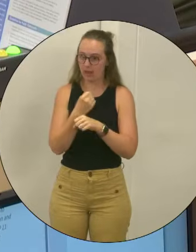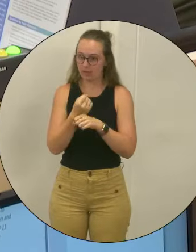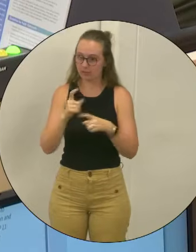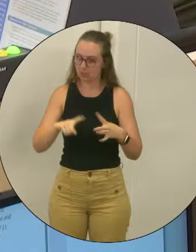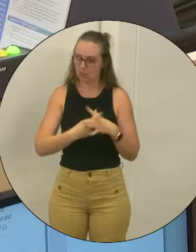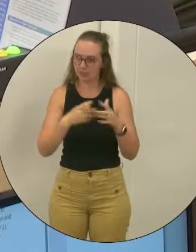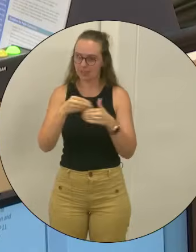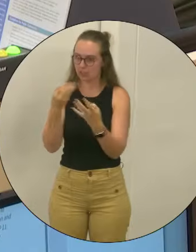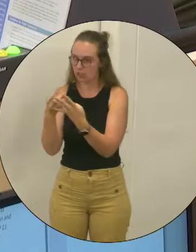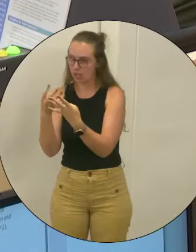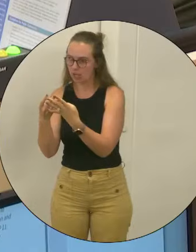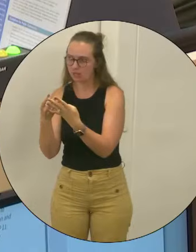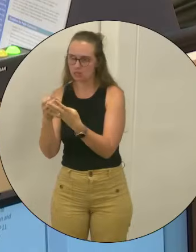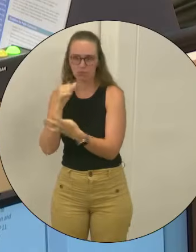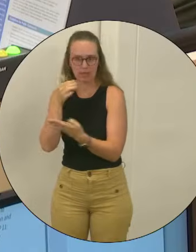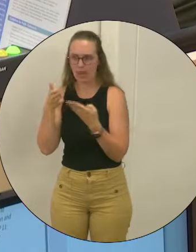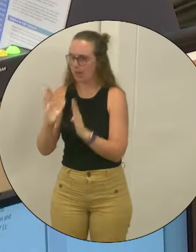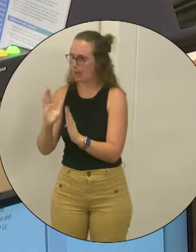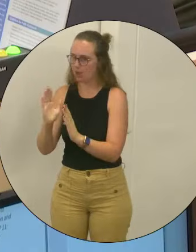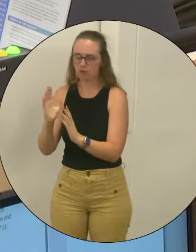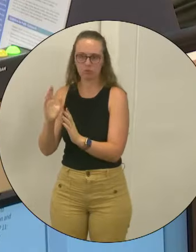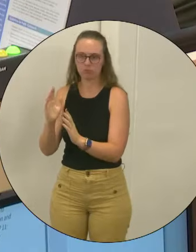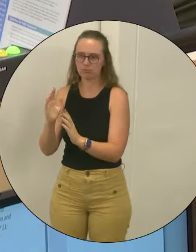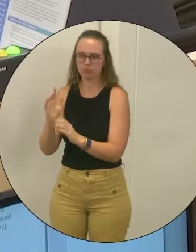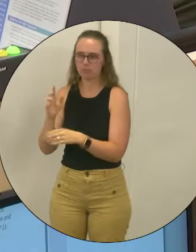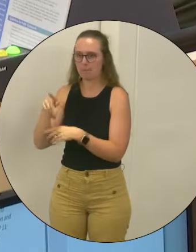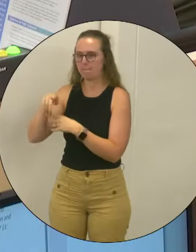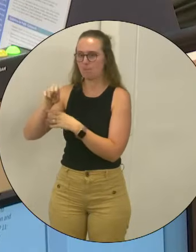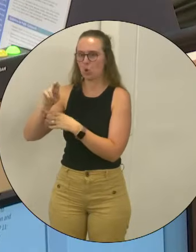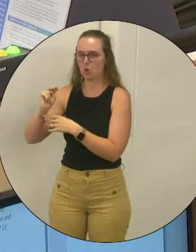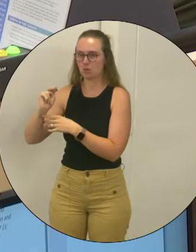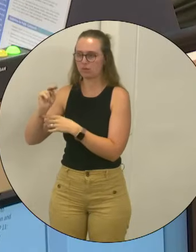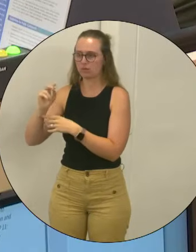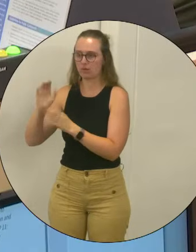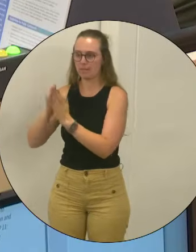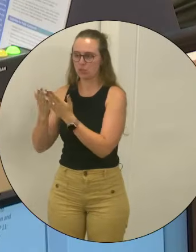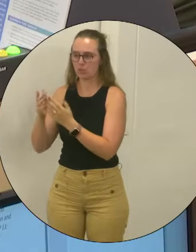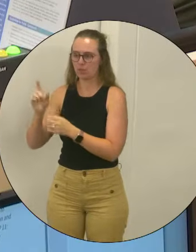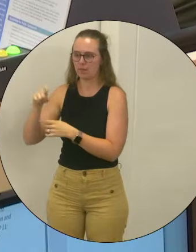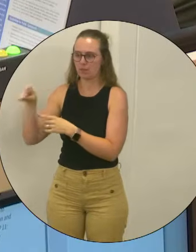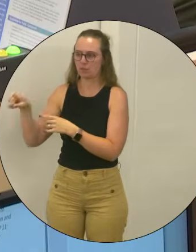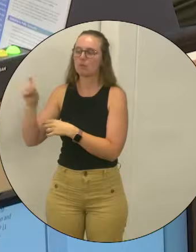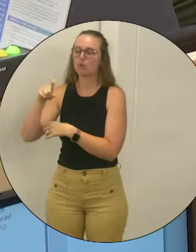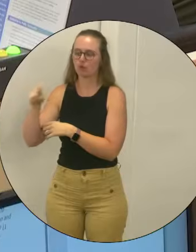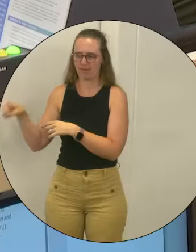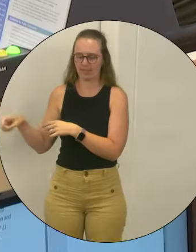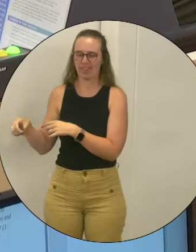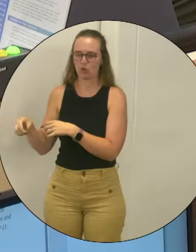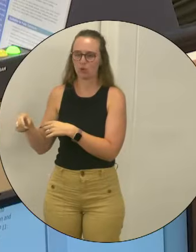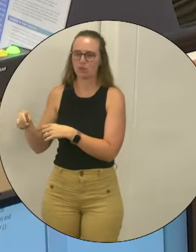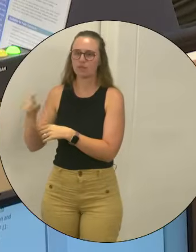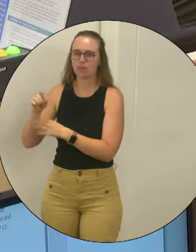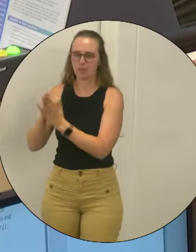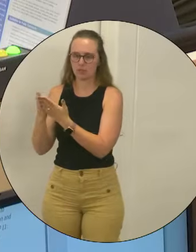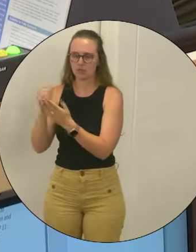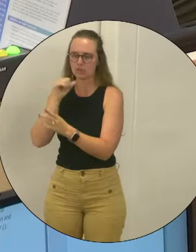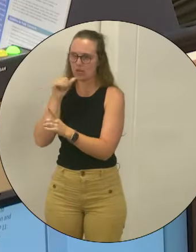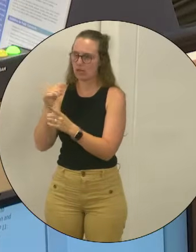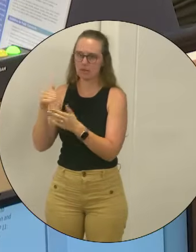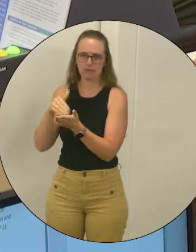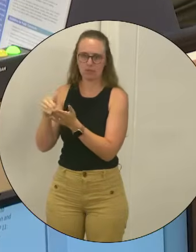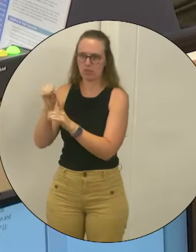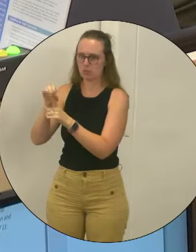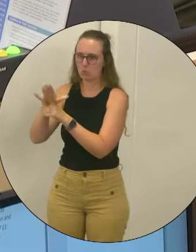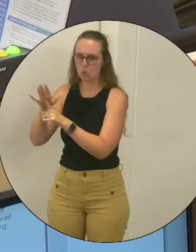in jail. So they're not allowed pornographic material. Yet our kids are routinely expected to be exposed to this by